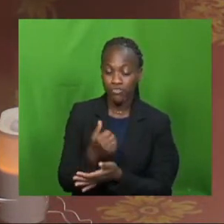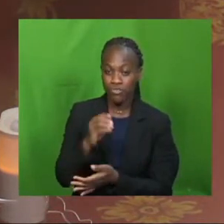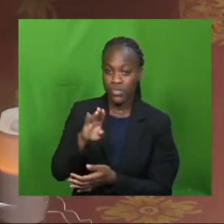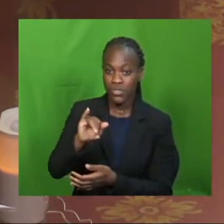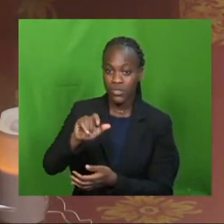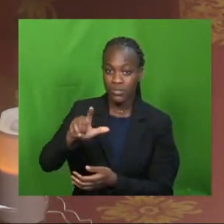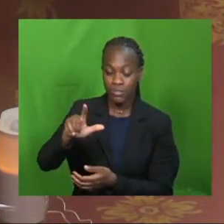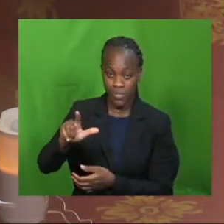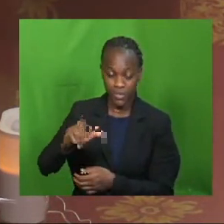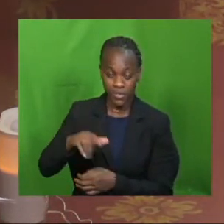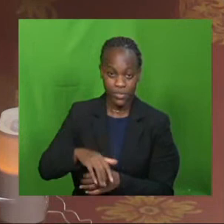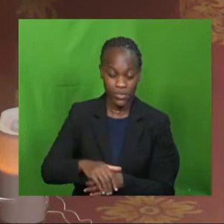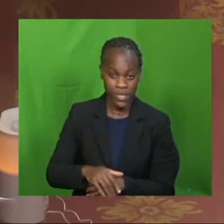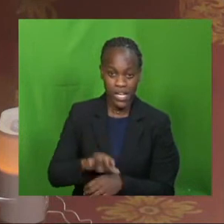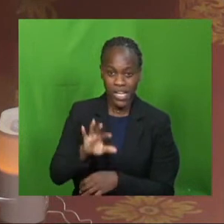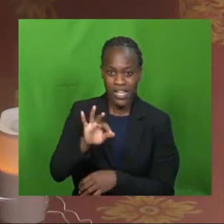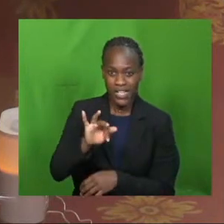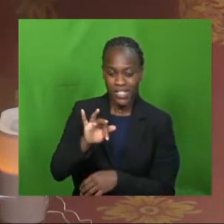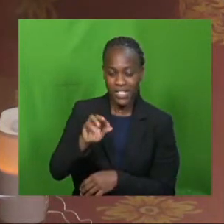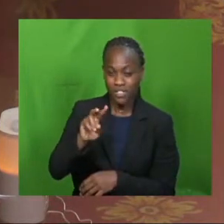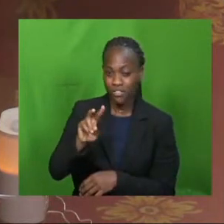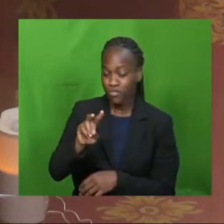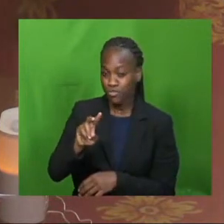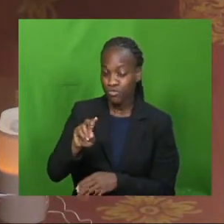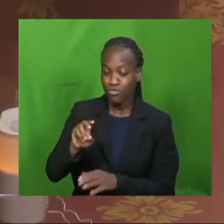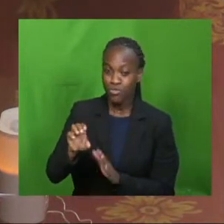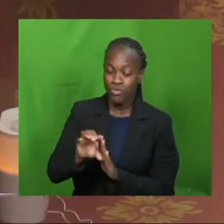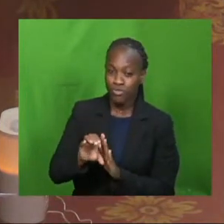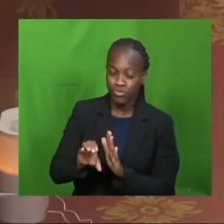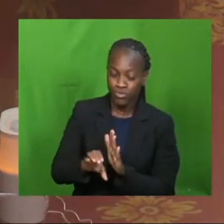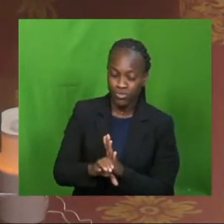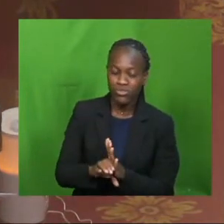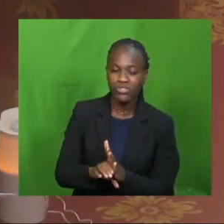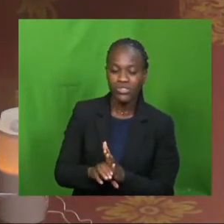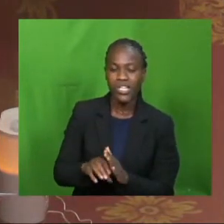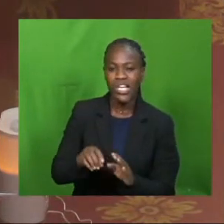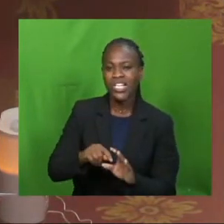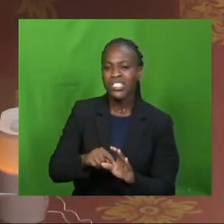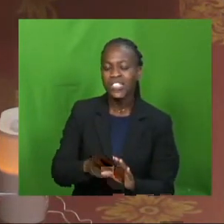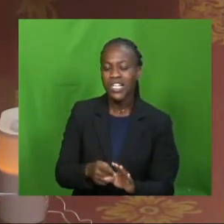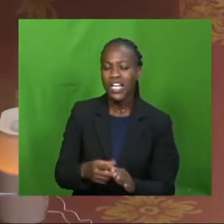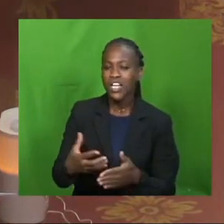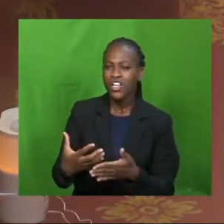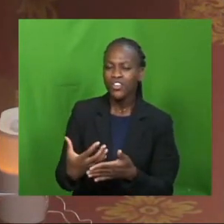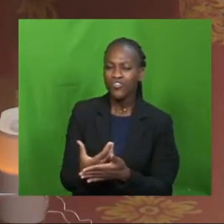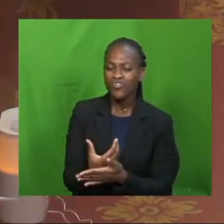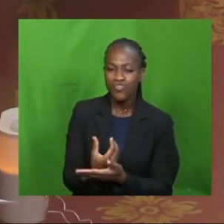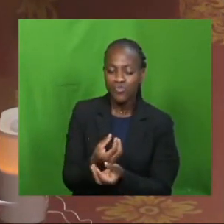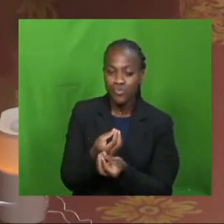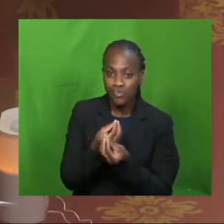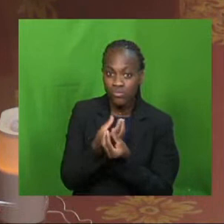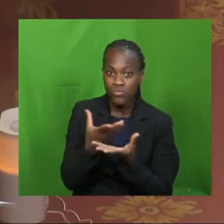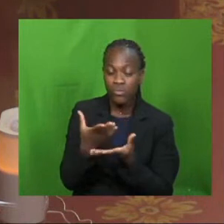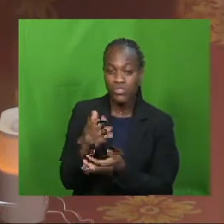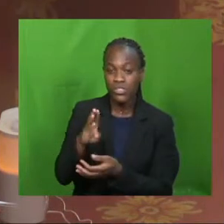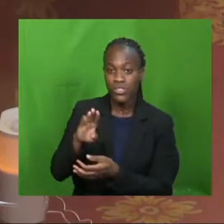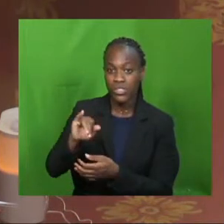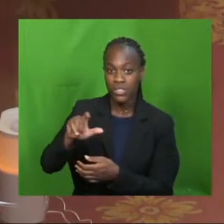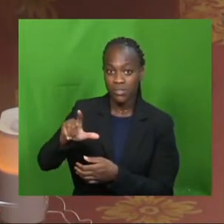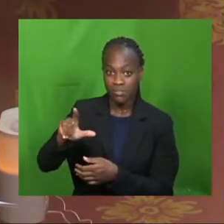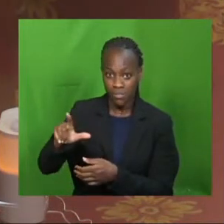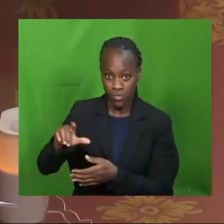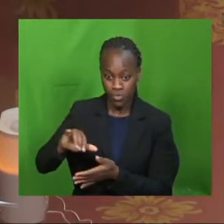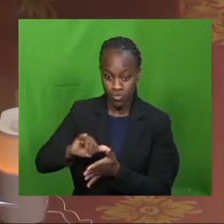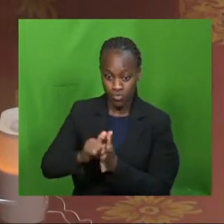the 1992 Constitution, the Ministry commenced the process of drafting a new broadcasting bill in consultation with the players in the